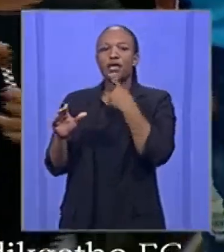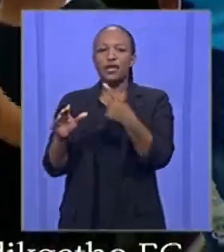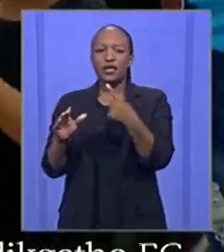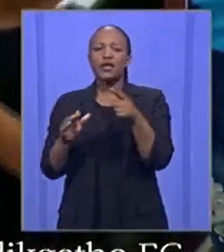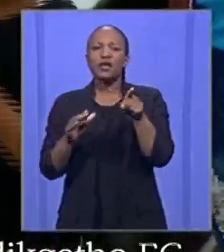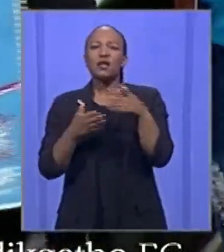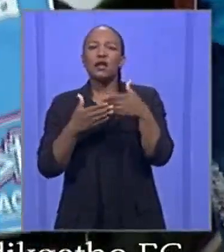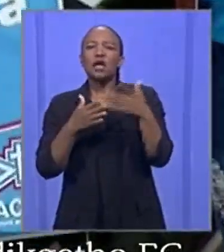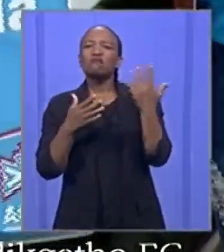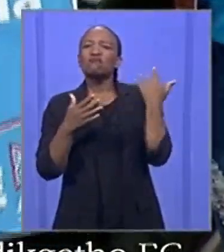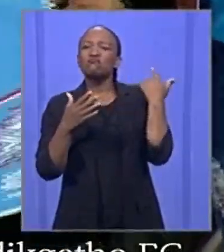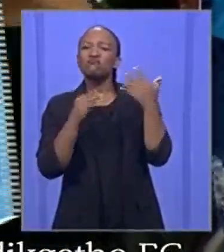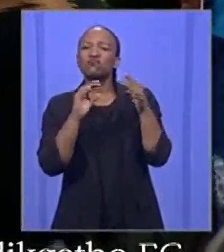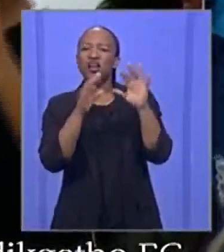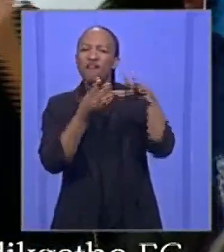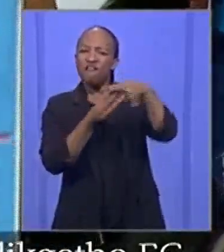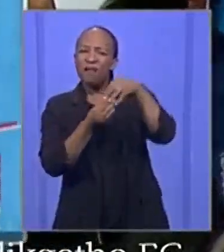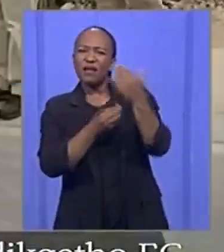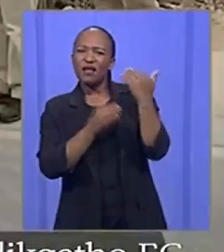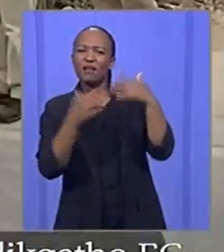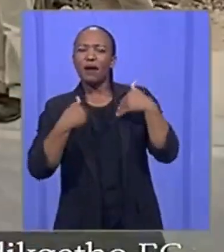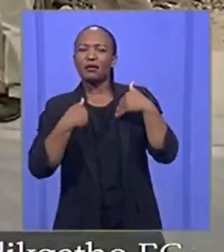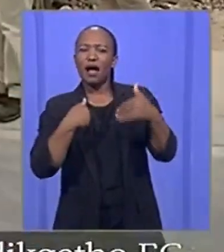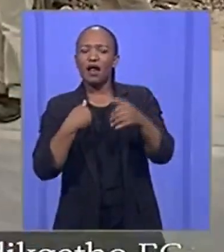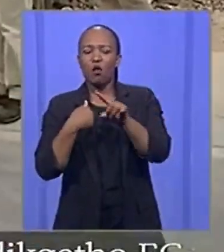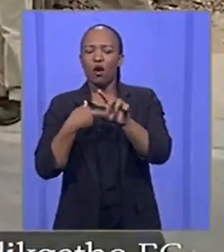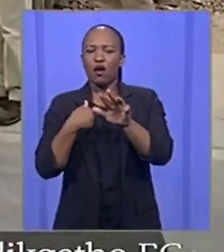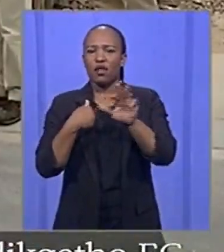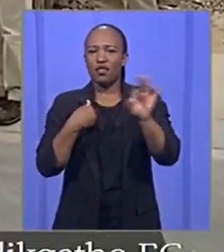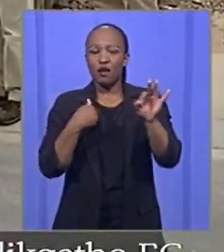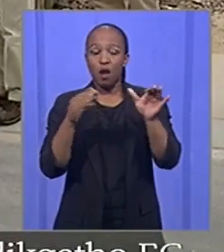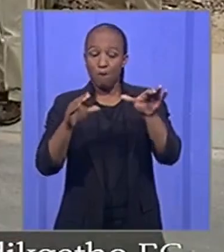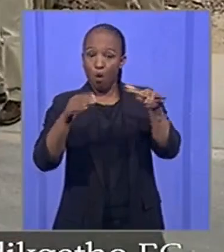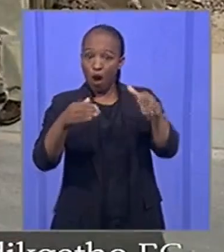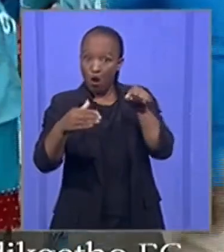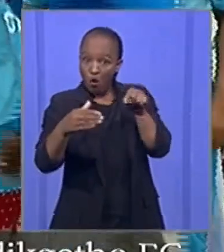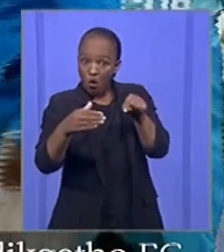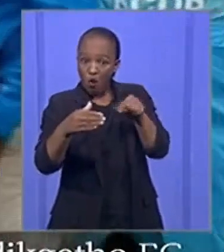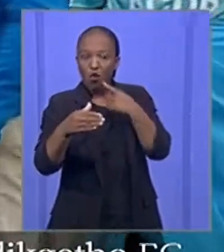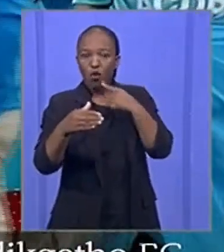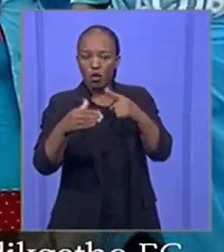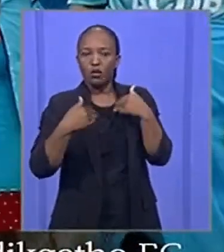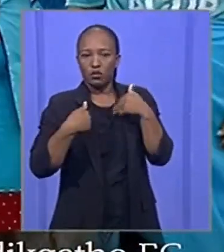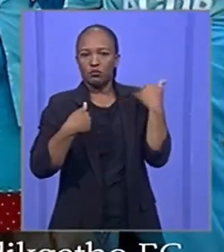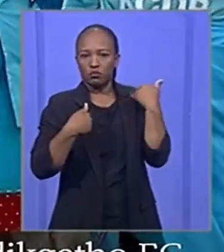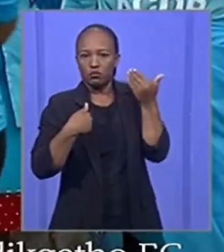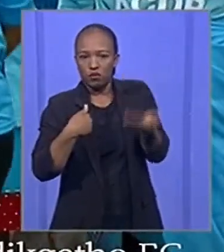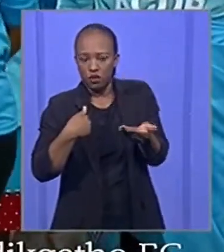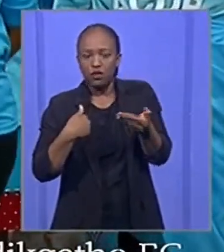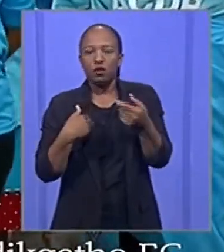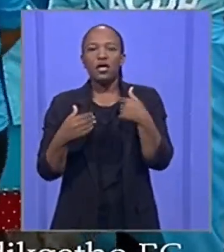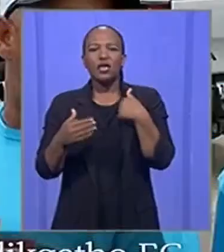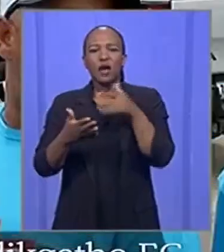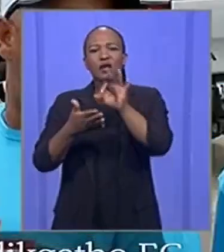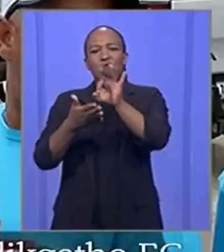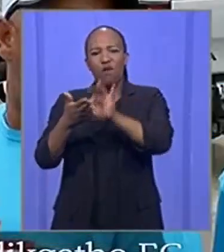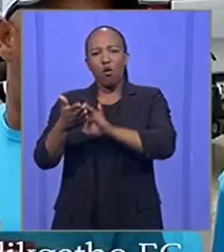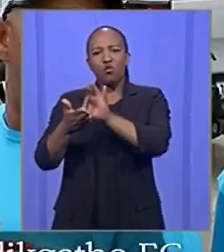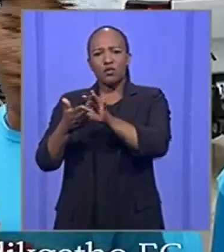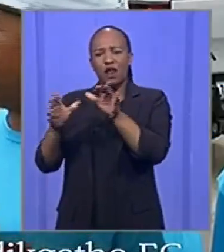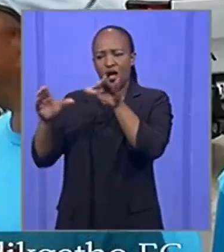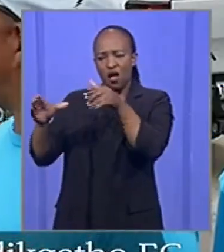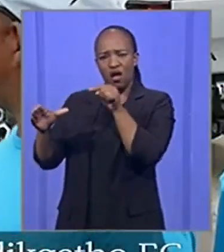bo qadileng ka 1993 mme mokga o ntse o tswela pele wa matla le ho feta. I'm voting ACDP because why I see